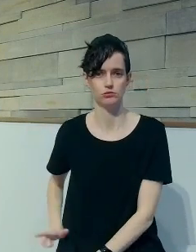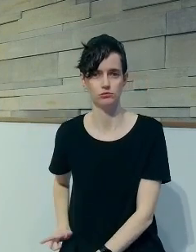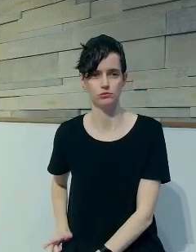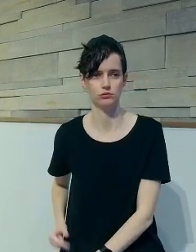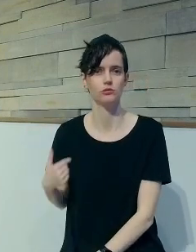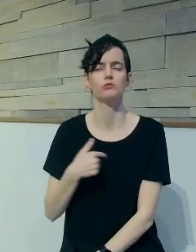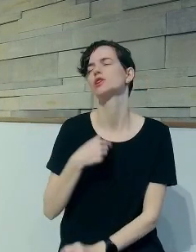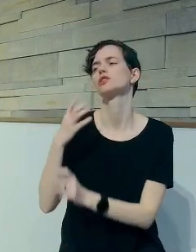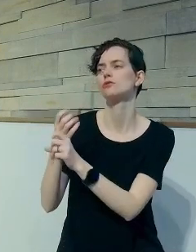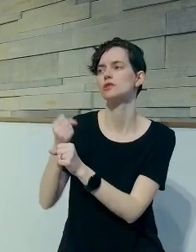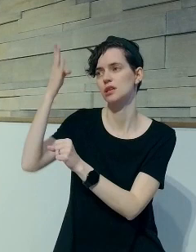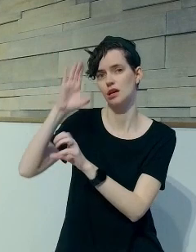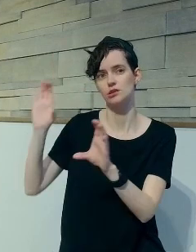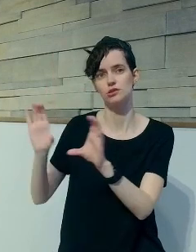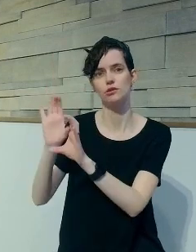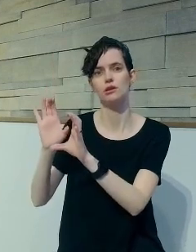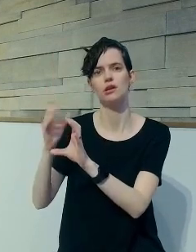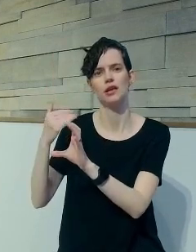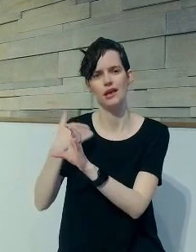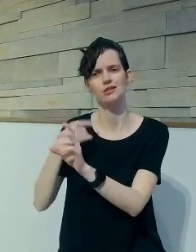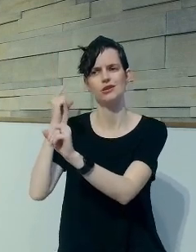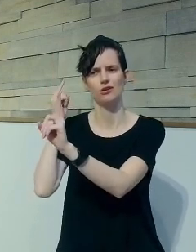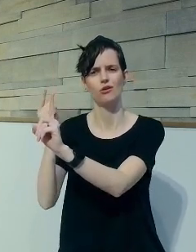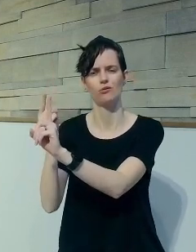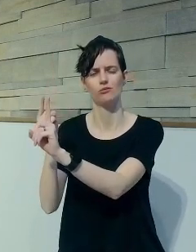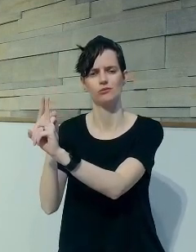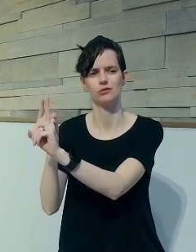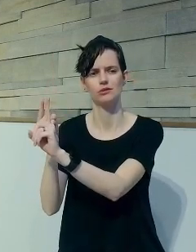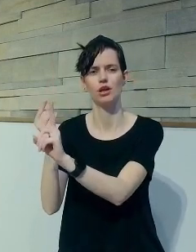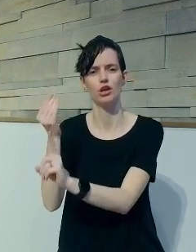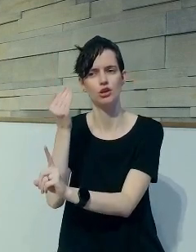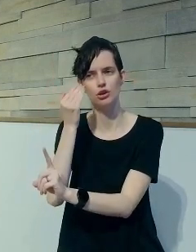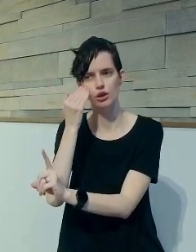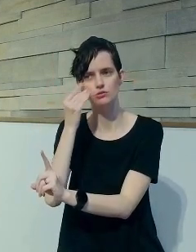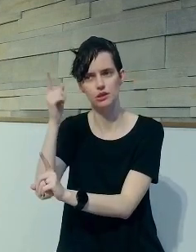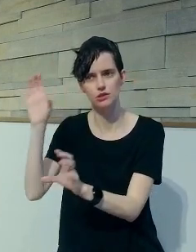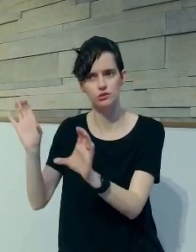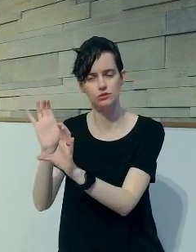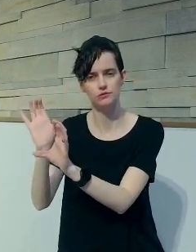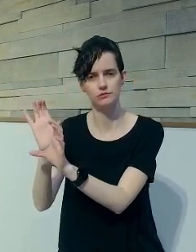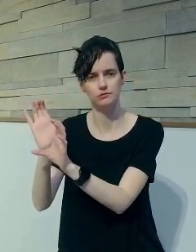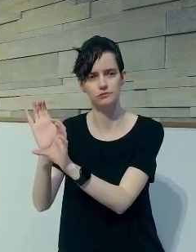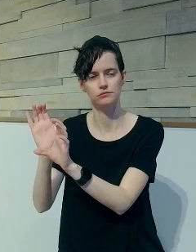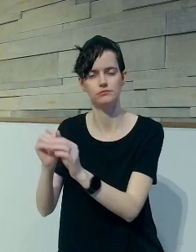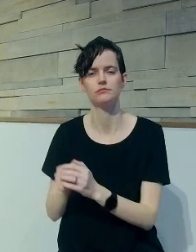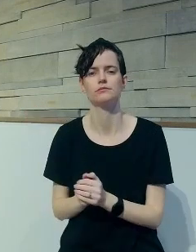and we trust that what God is doing, He has a purpose for that and knows what He is doing.